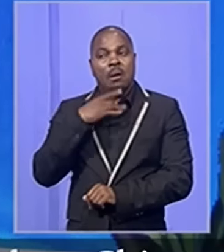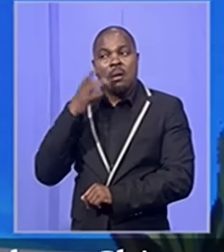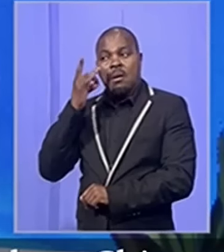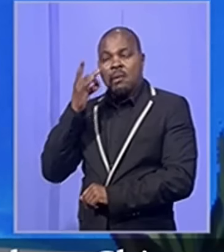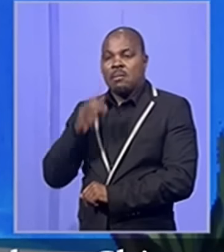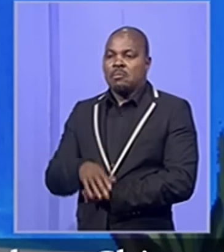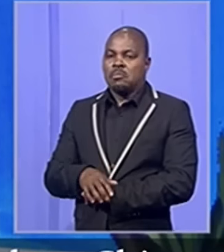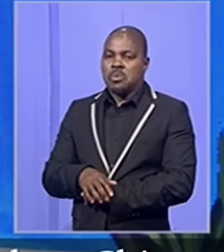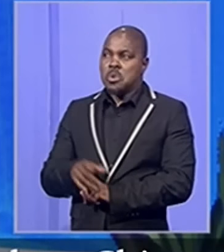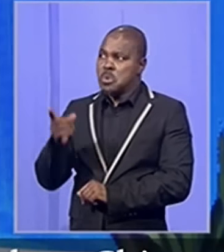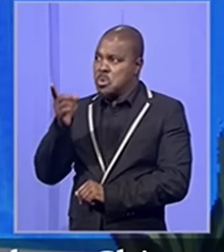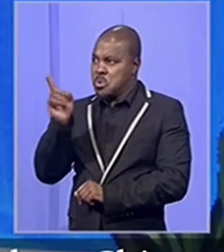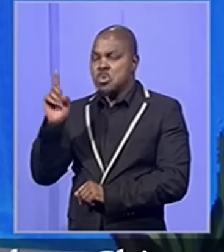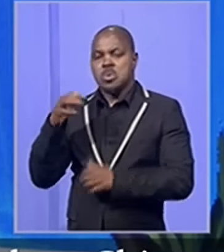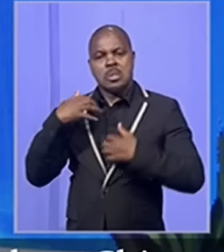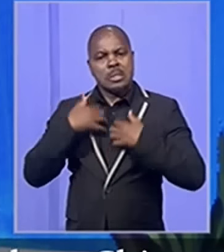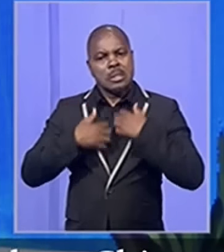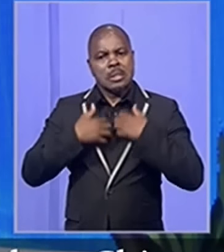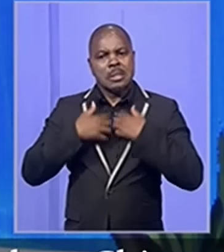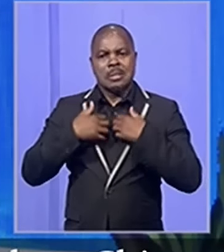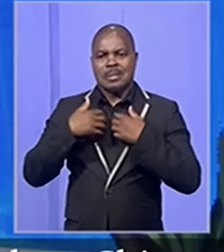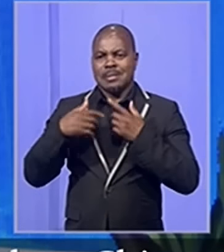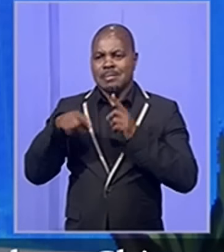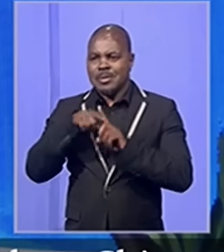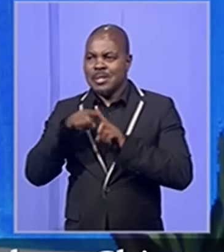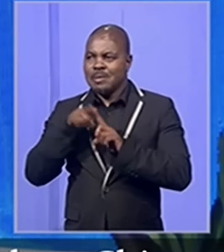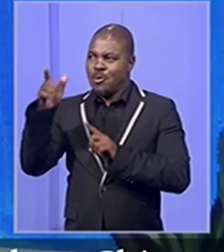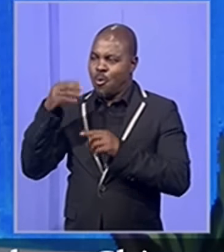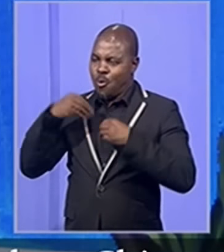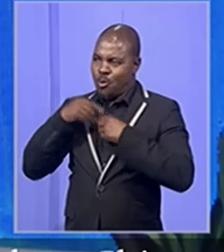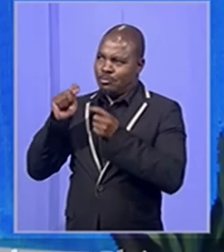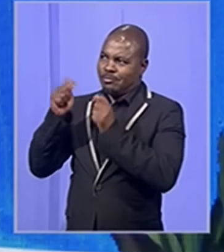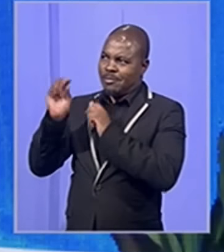you are so enthusiastic about your own reforms.